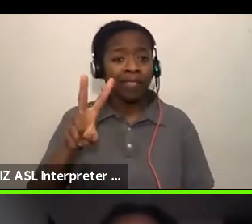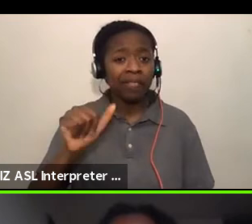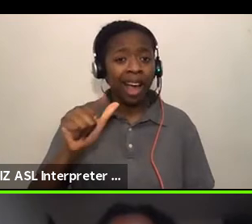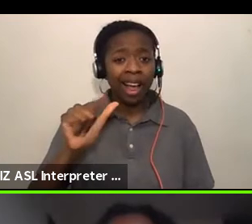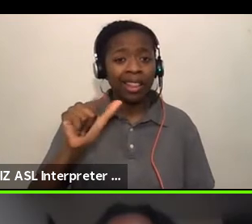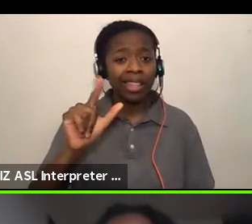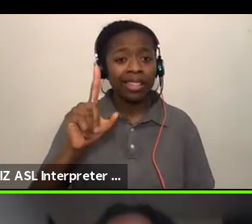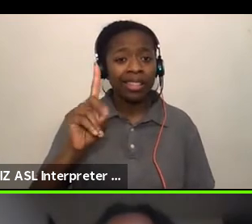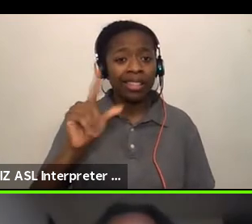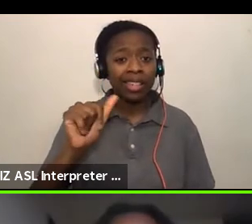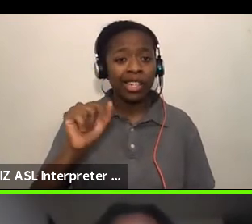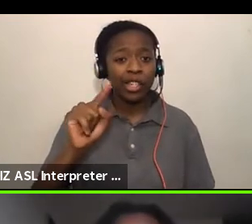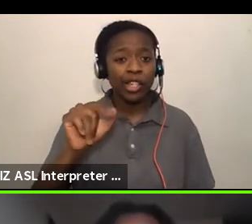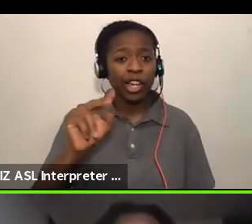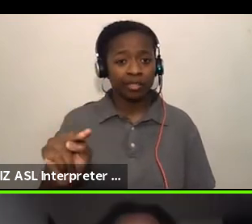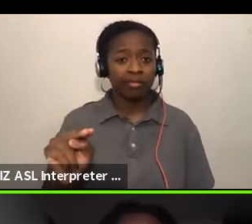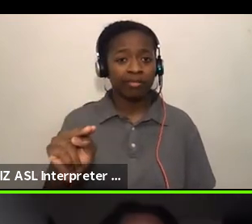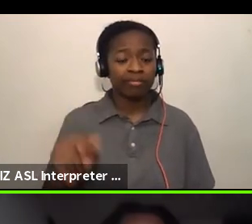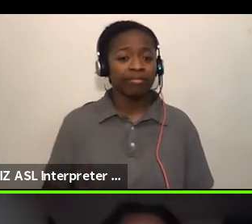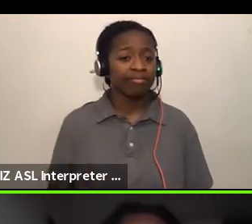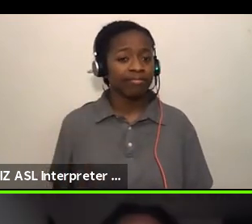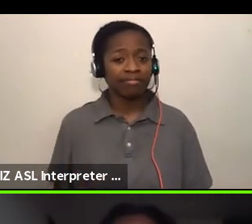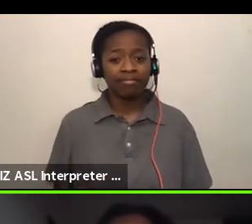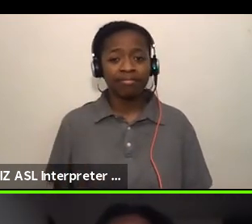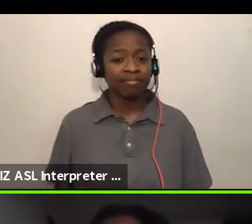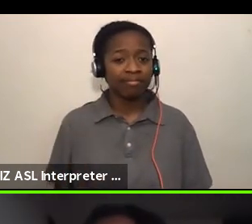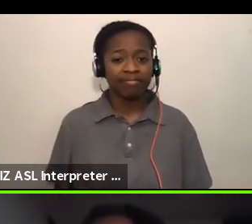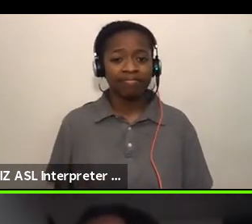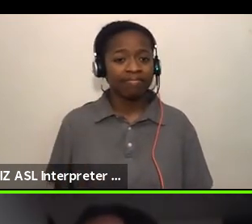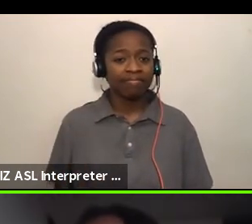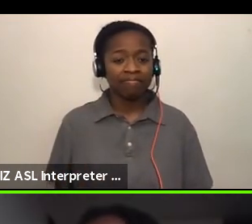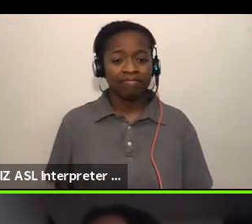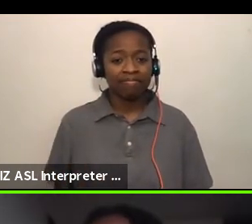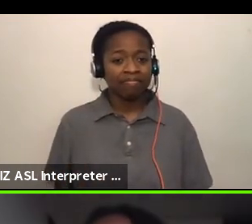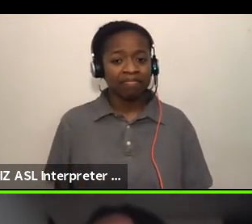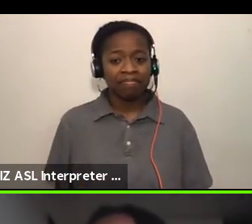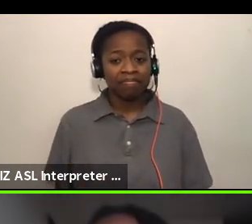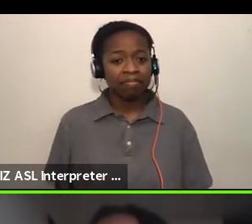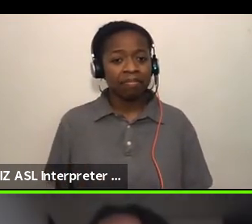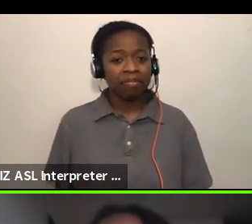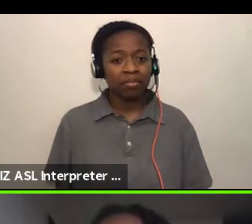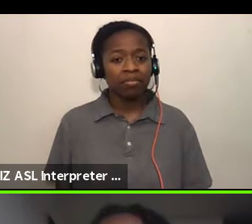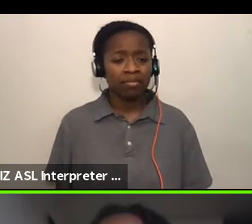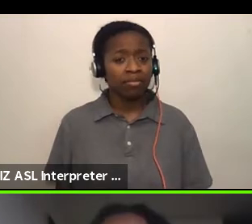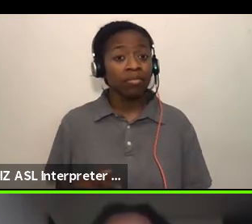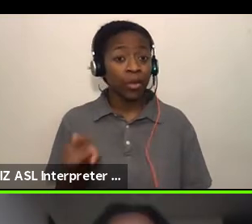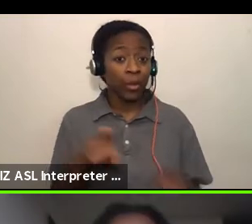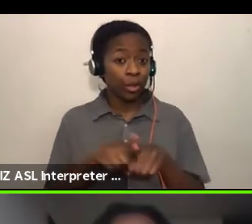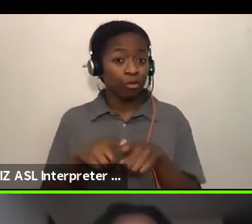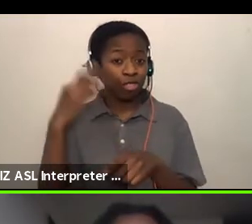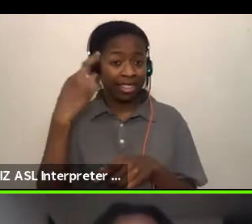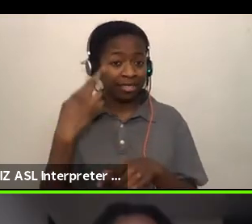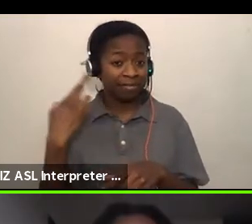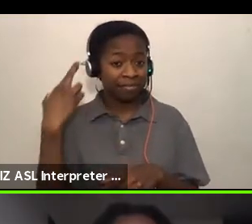or I feel like wouldn't give me an equal amount of appreciation, but also just that there's